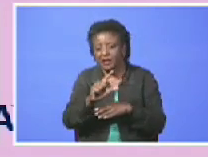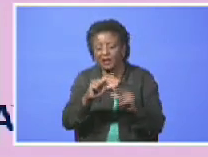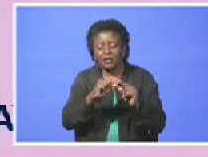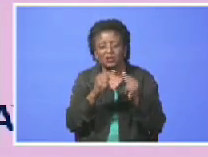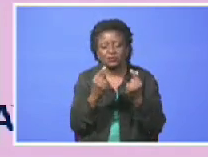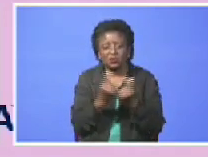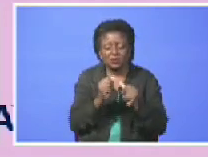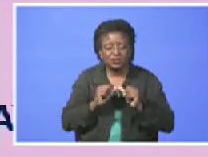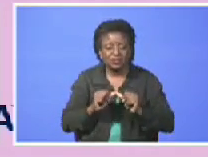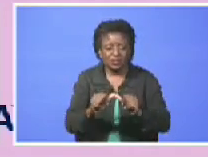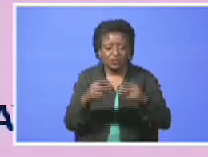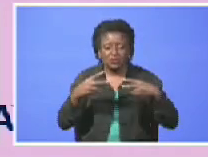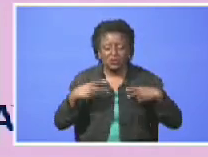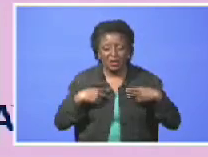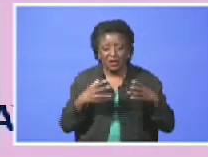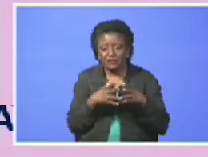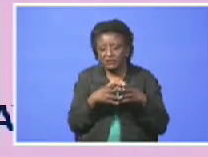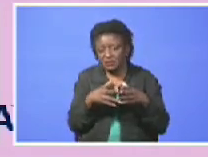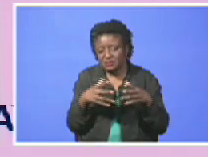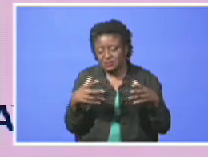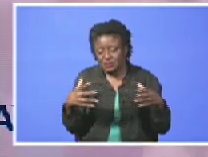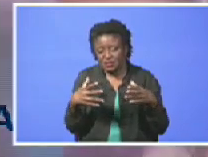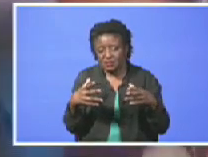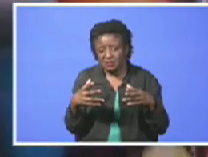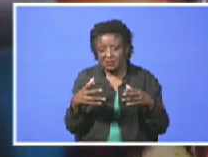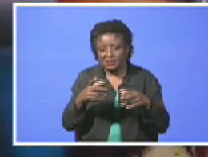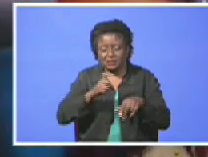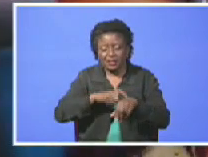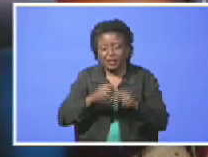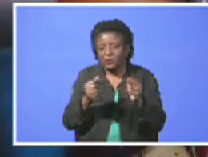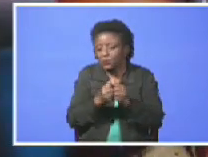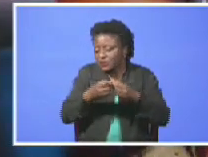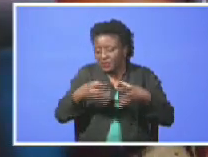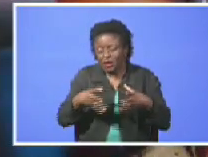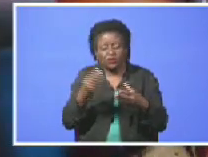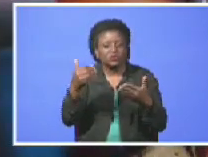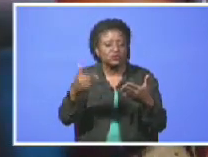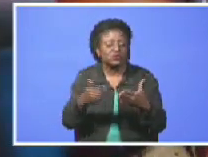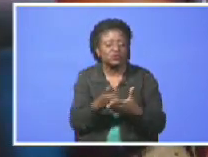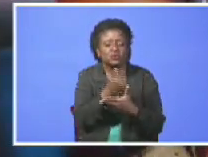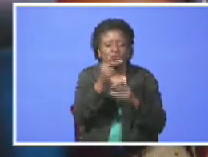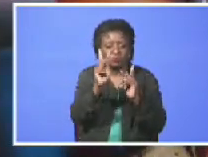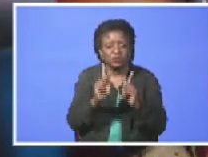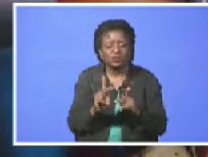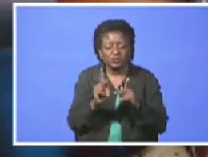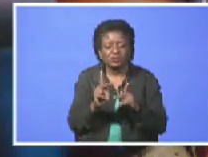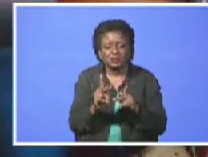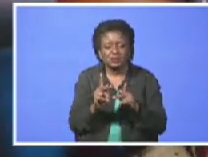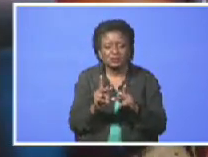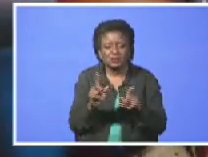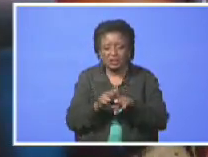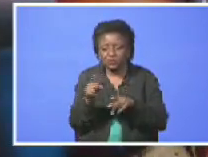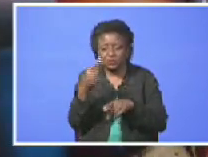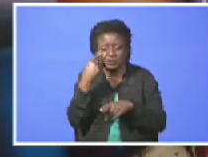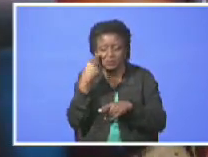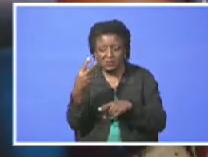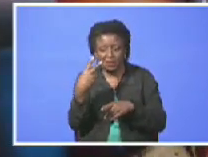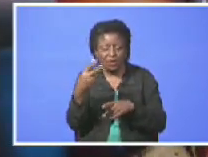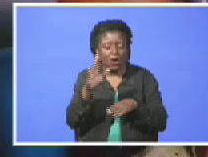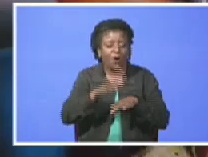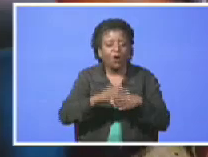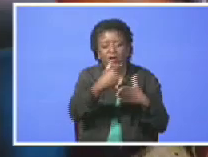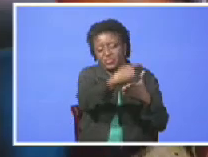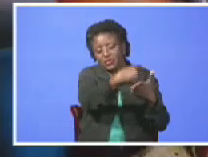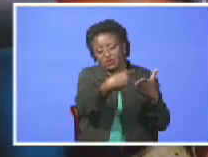continue to have extended periods without new cases, as you can see on the graph. Over the